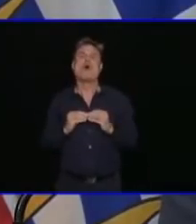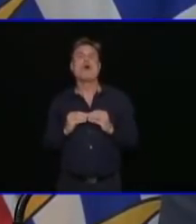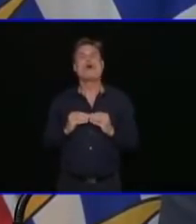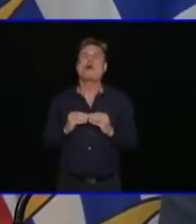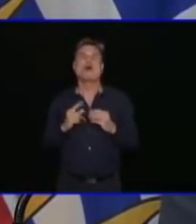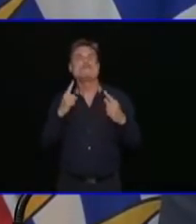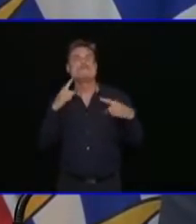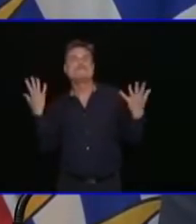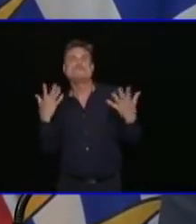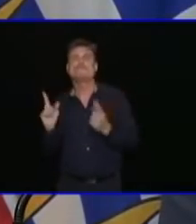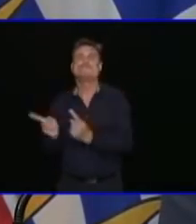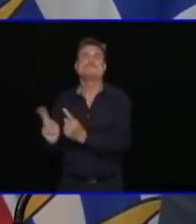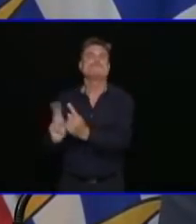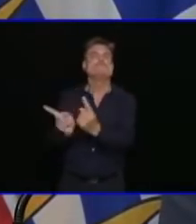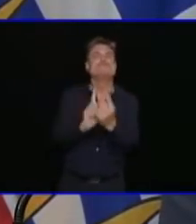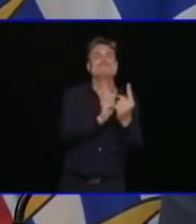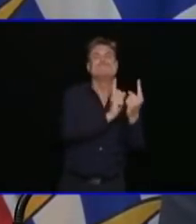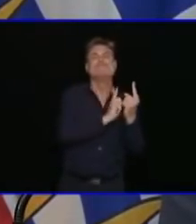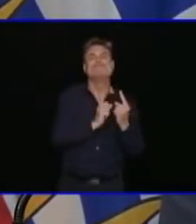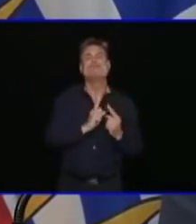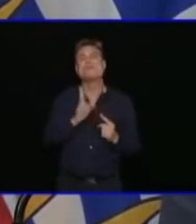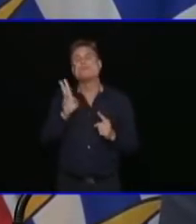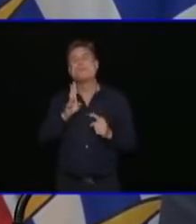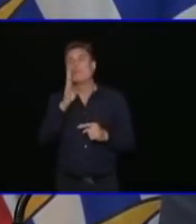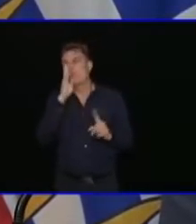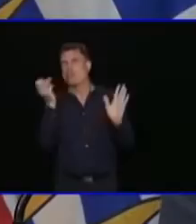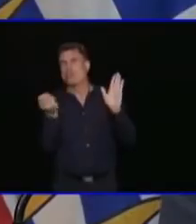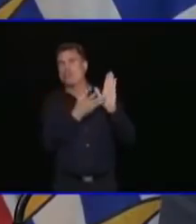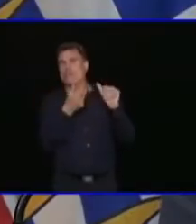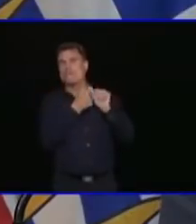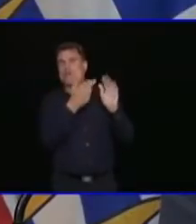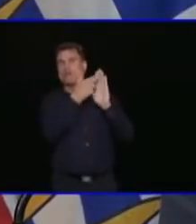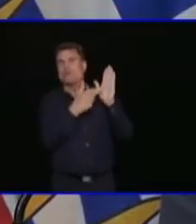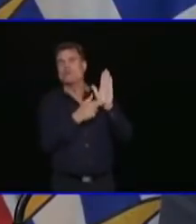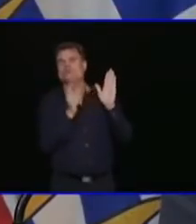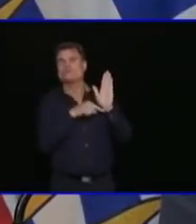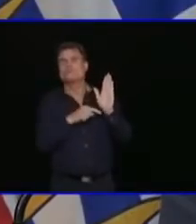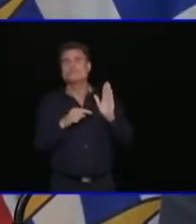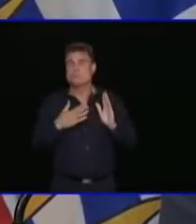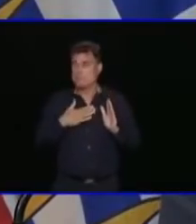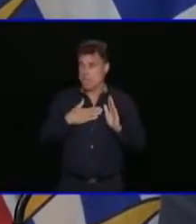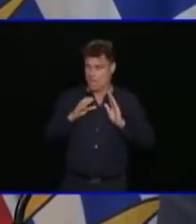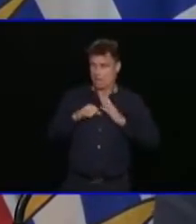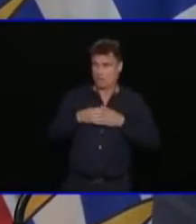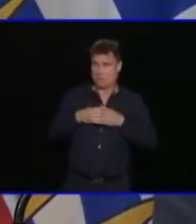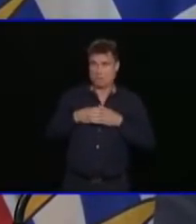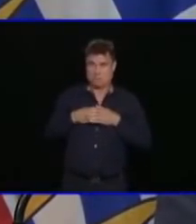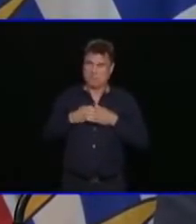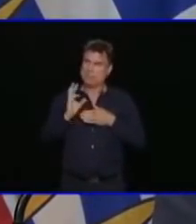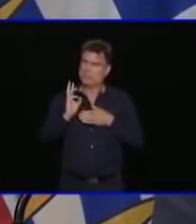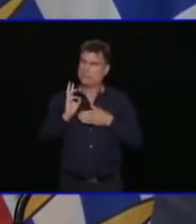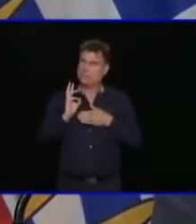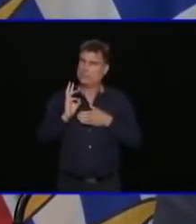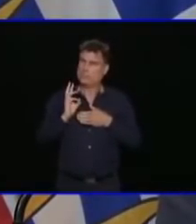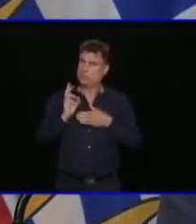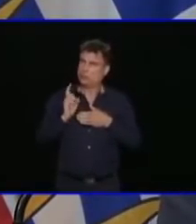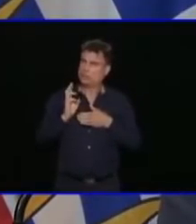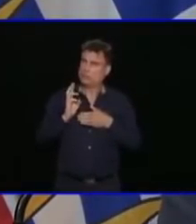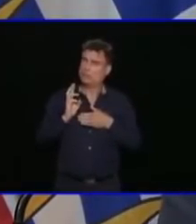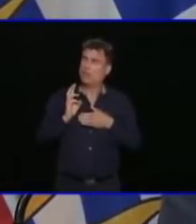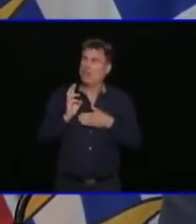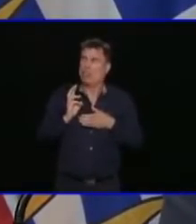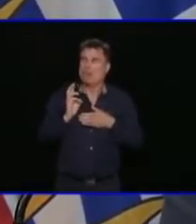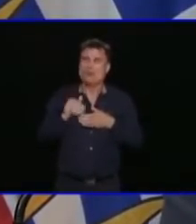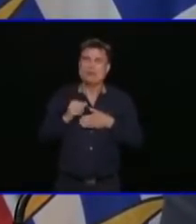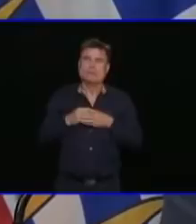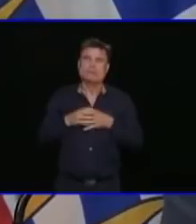that messaging been lost? And could that number change? And could we get an answer from Minister Dix in French, too? Thank you. Yeah,